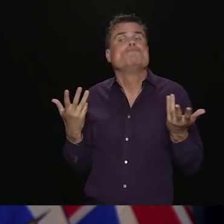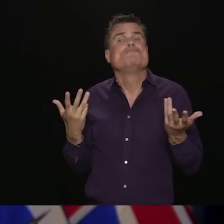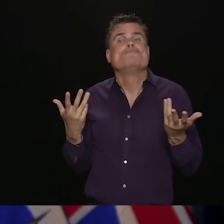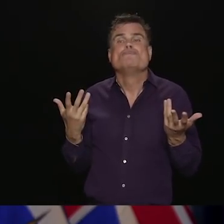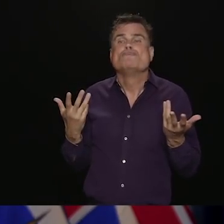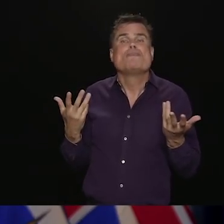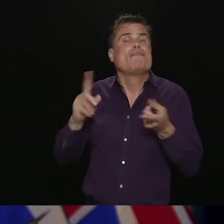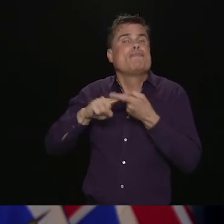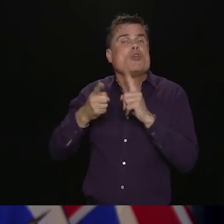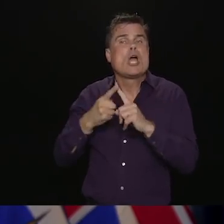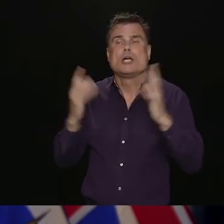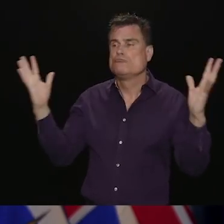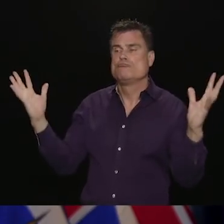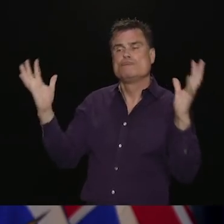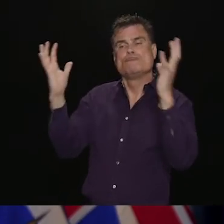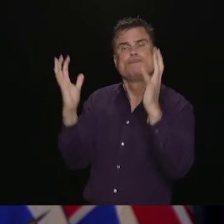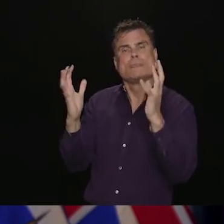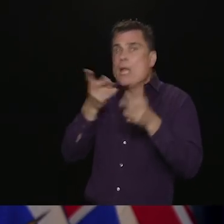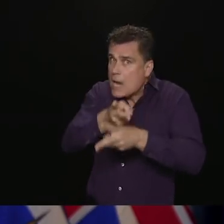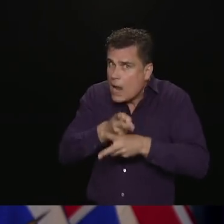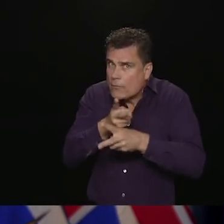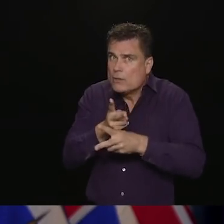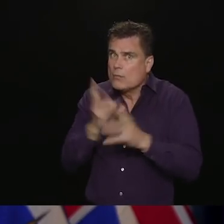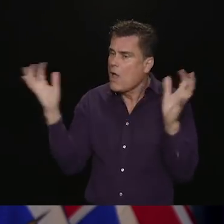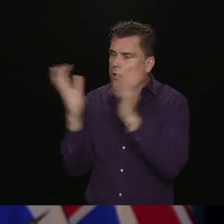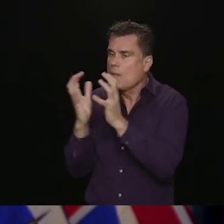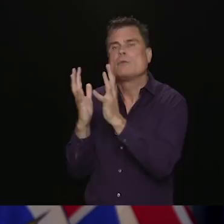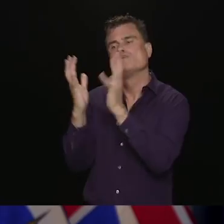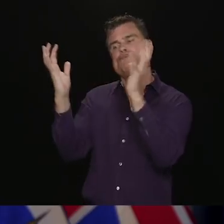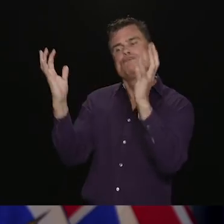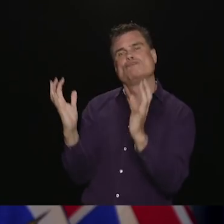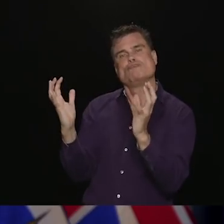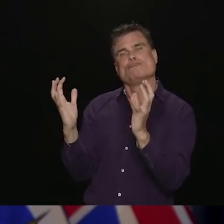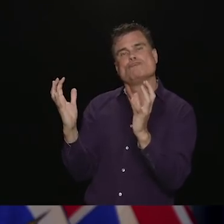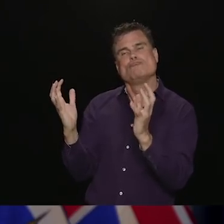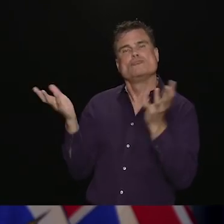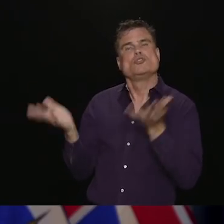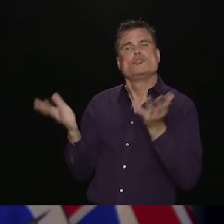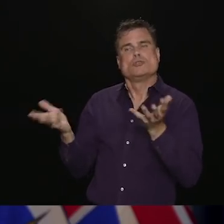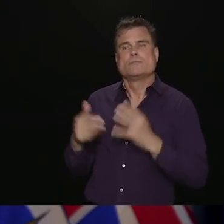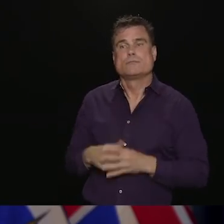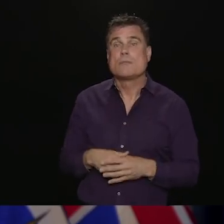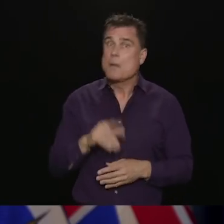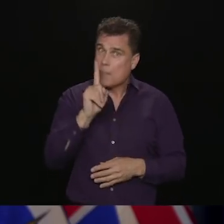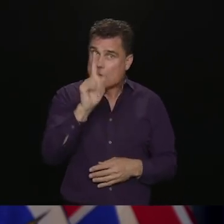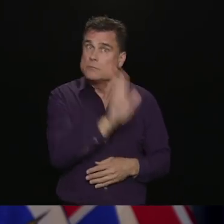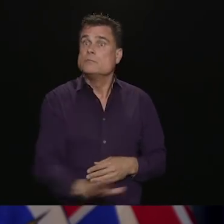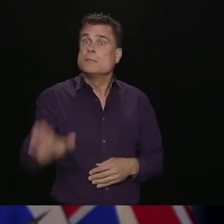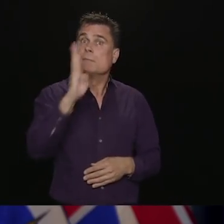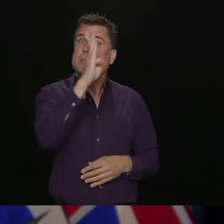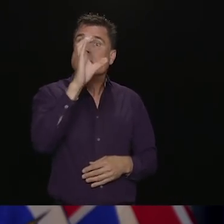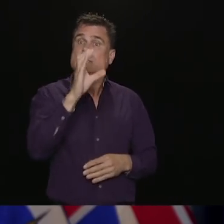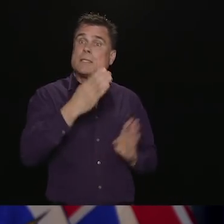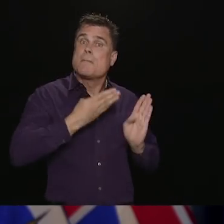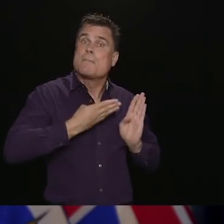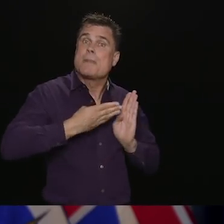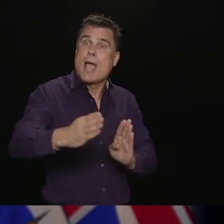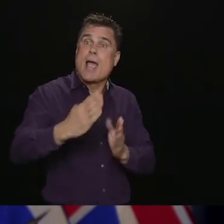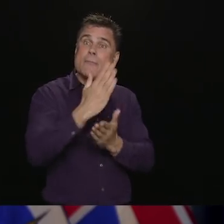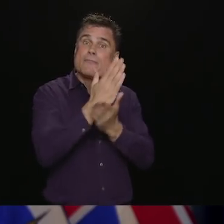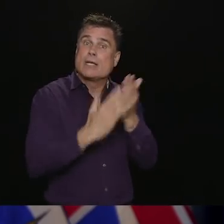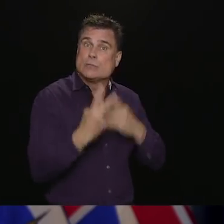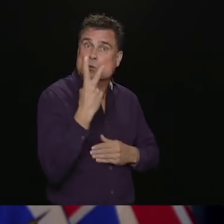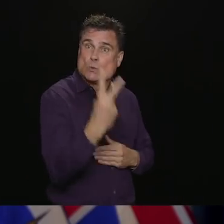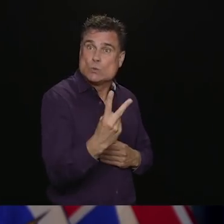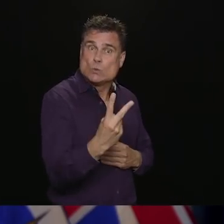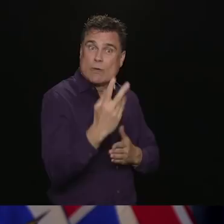proceed with caution. And those will become clearer as we move forward. There's a lot we can do, but we have to be